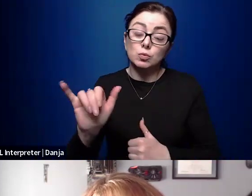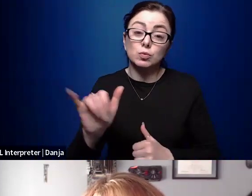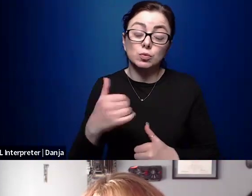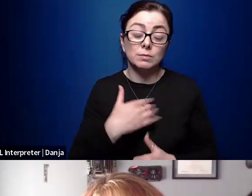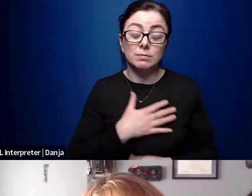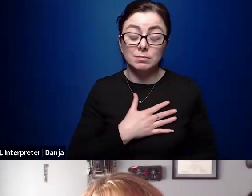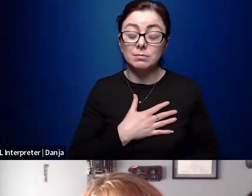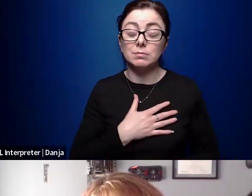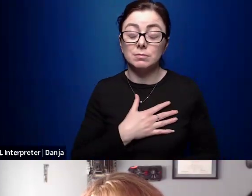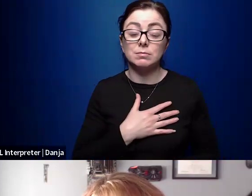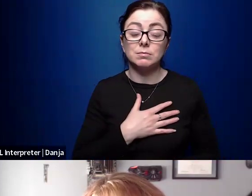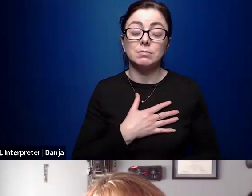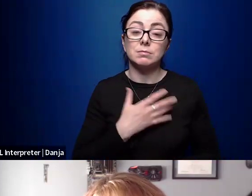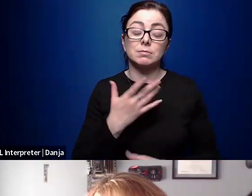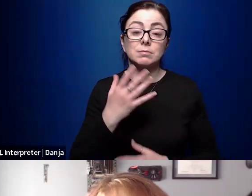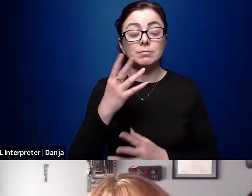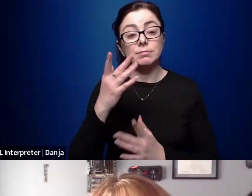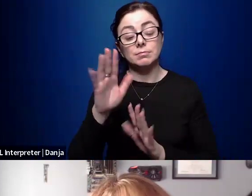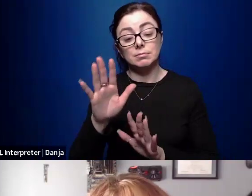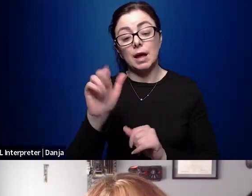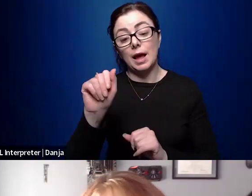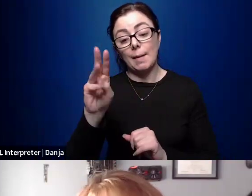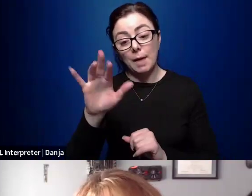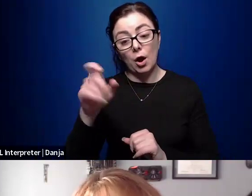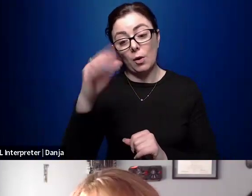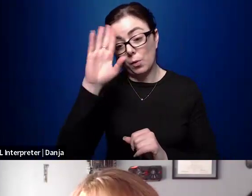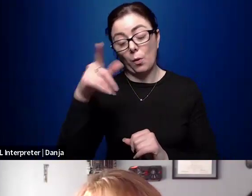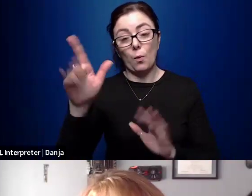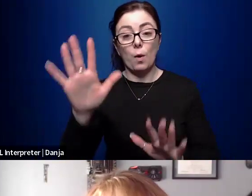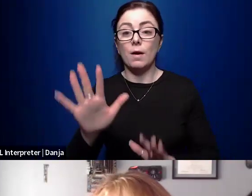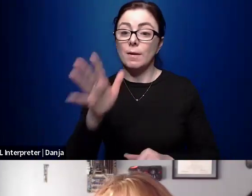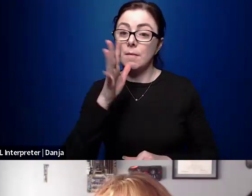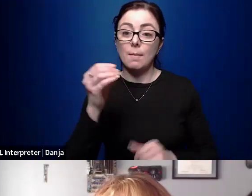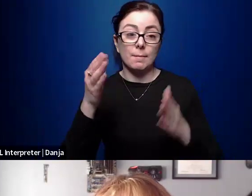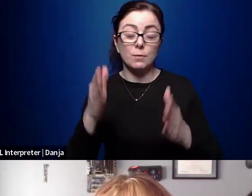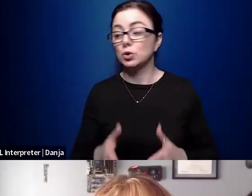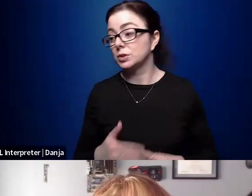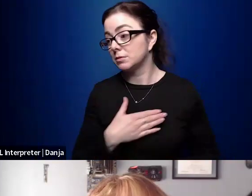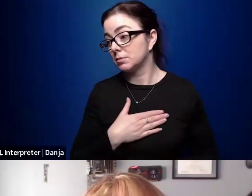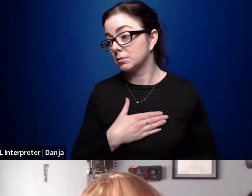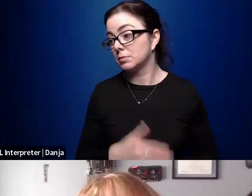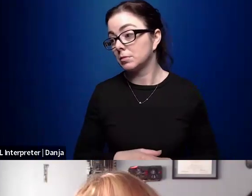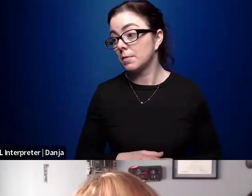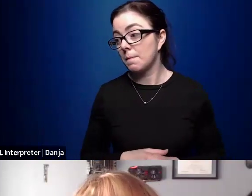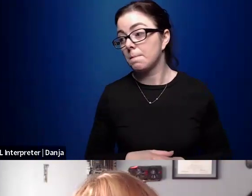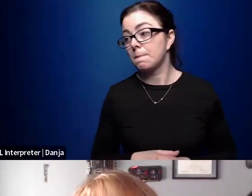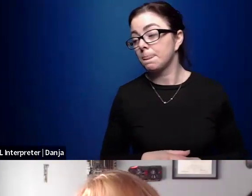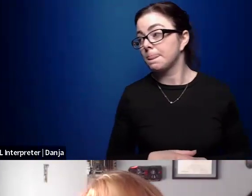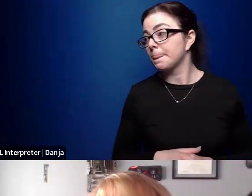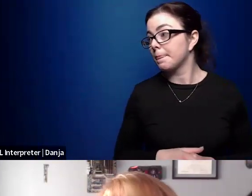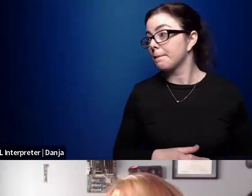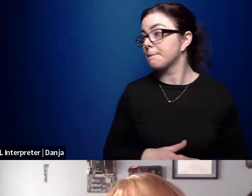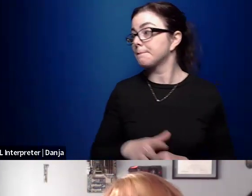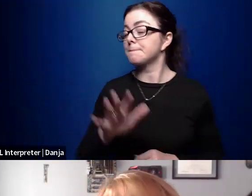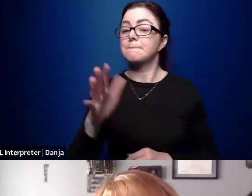admire you, and I know that you are wonderful mom and person. And I feel like, just because you touch base